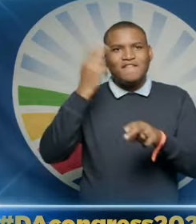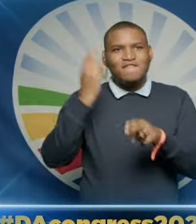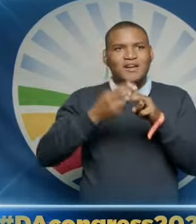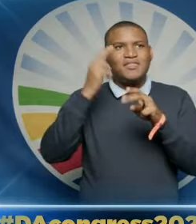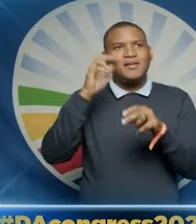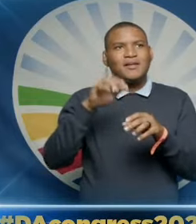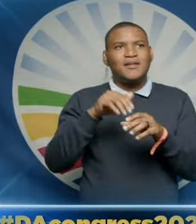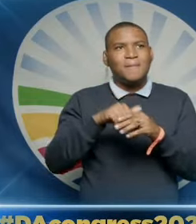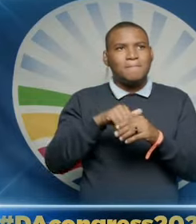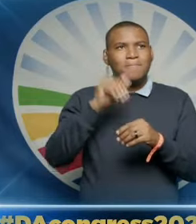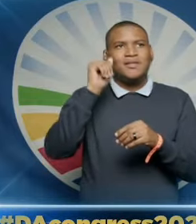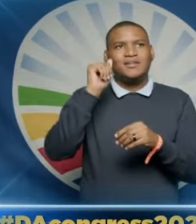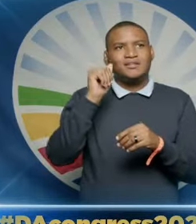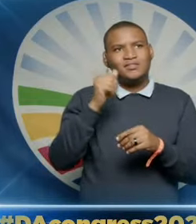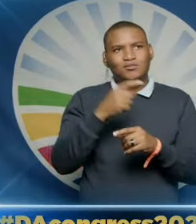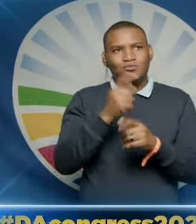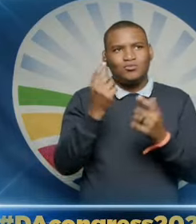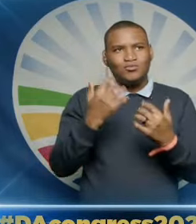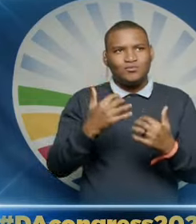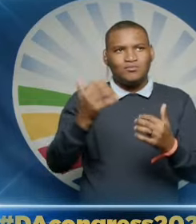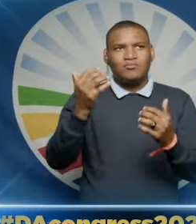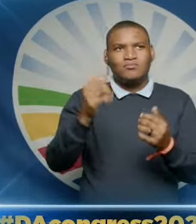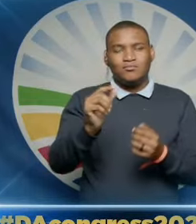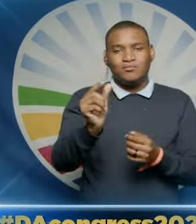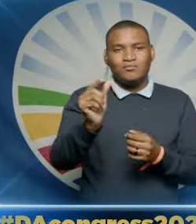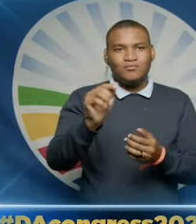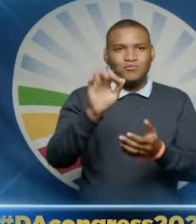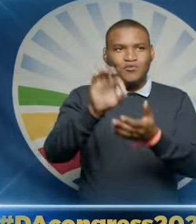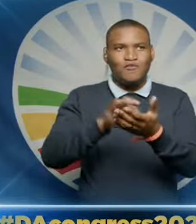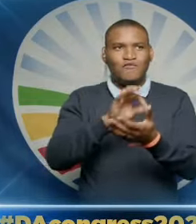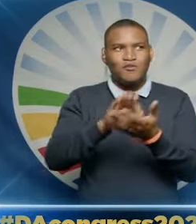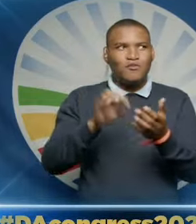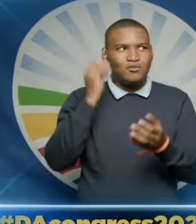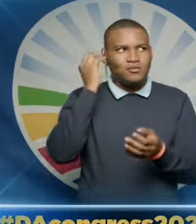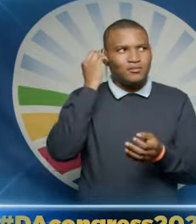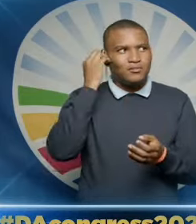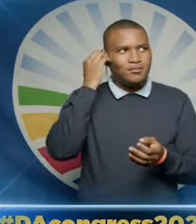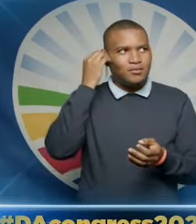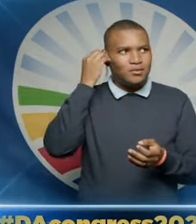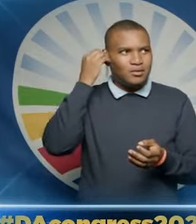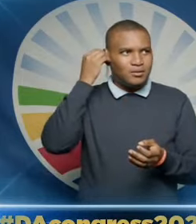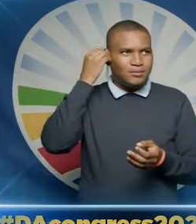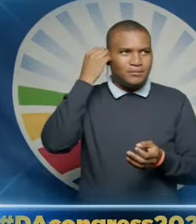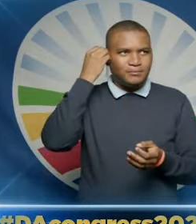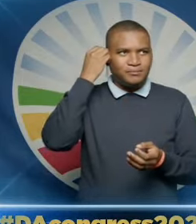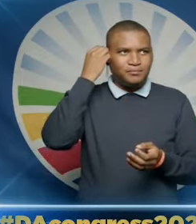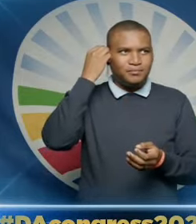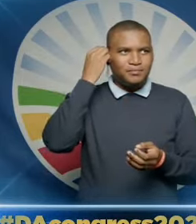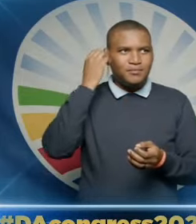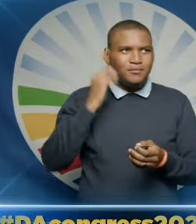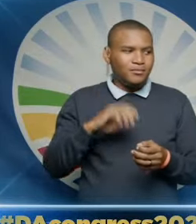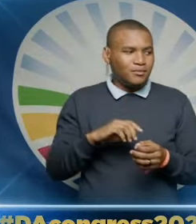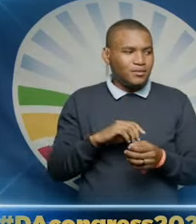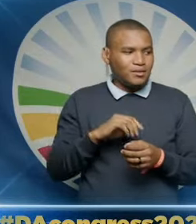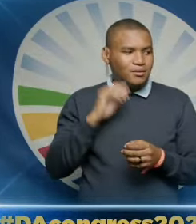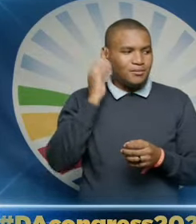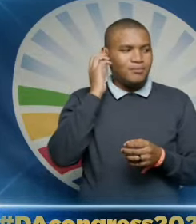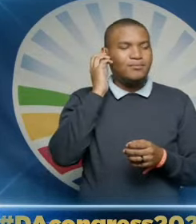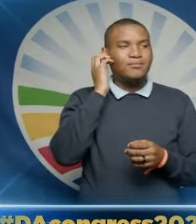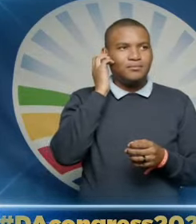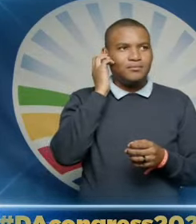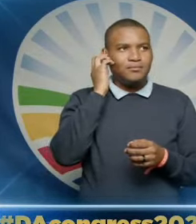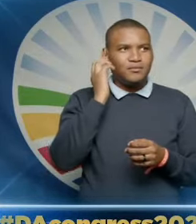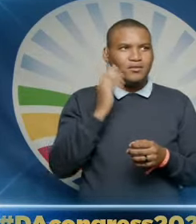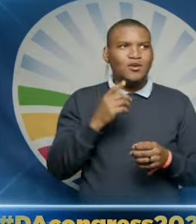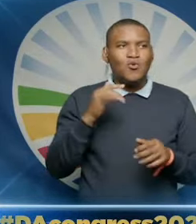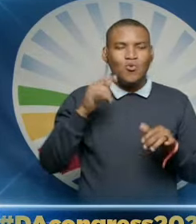delegates ahead of the votes. And we can't wait to hear what they have to say. We've been